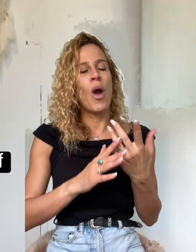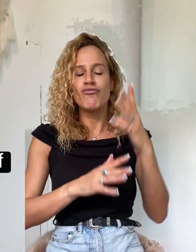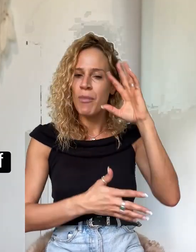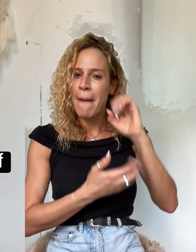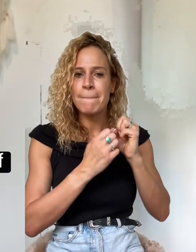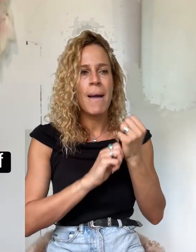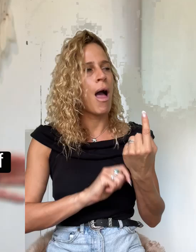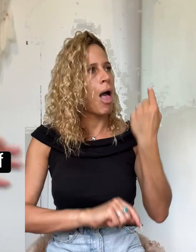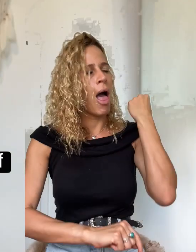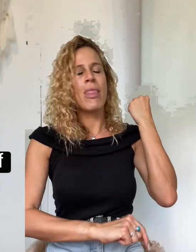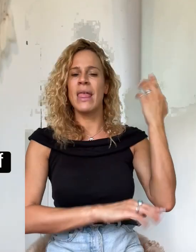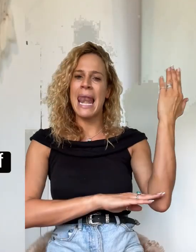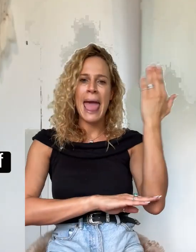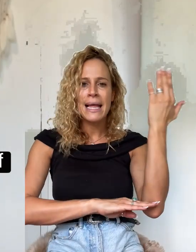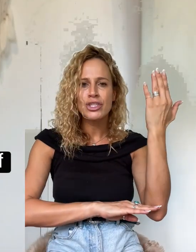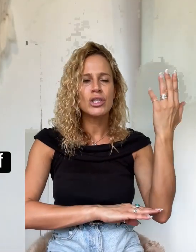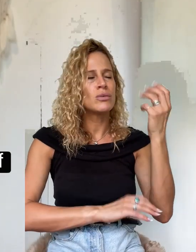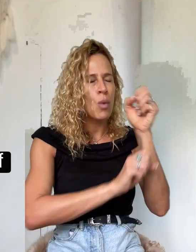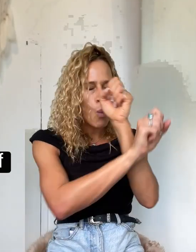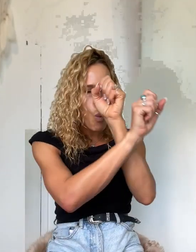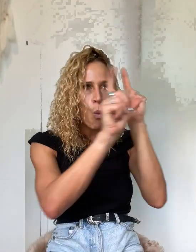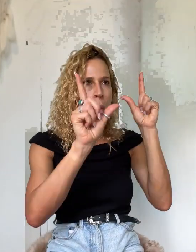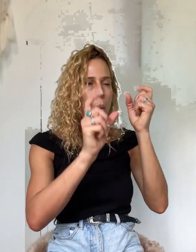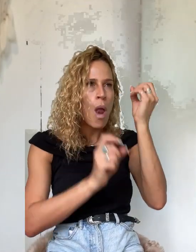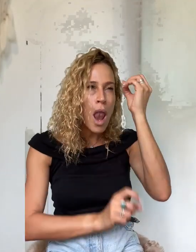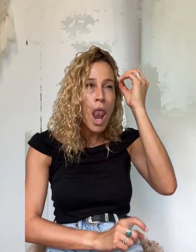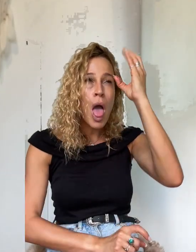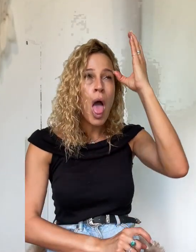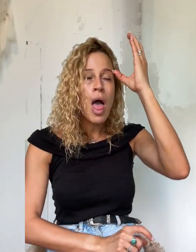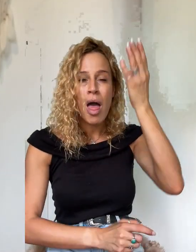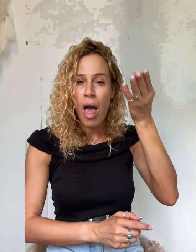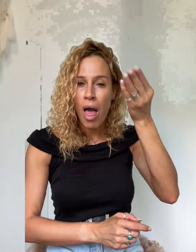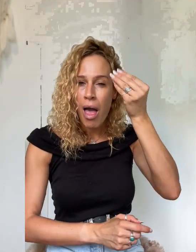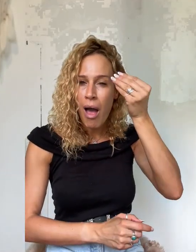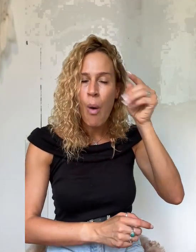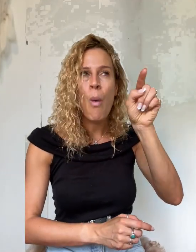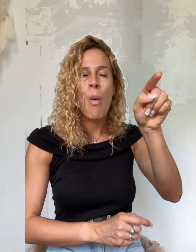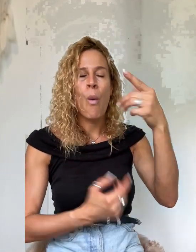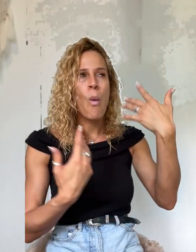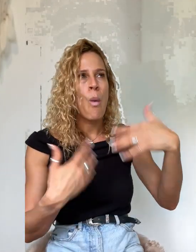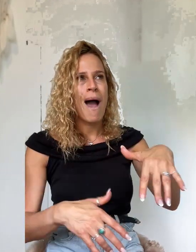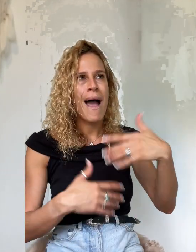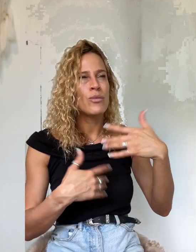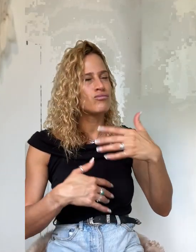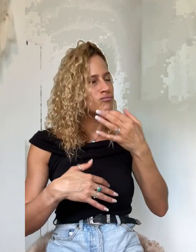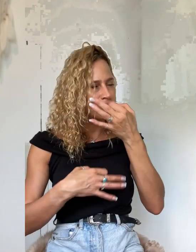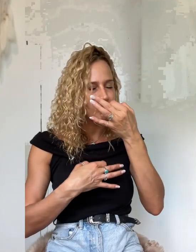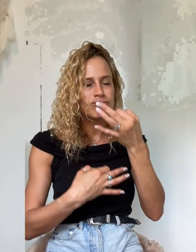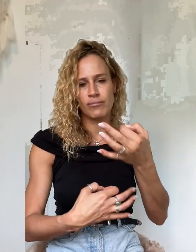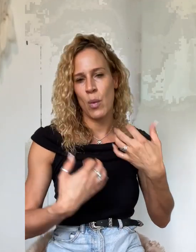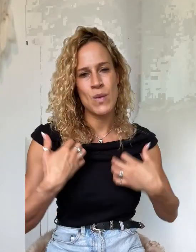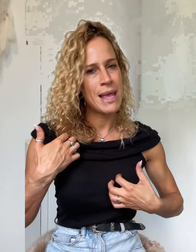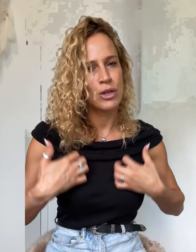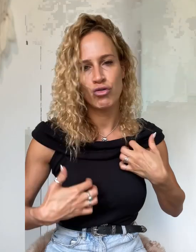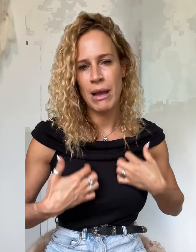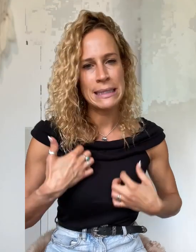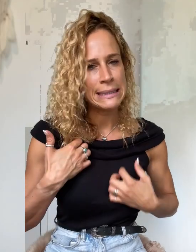the whole aspect of that degree really opened my eyes to something that I knew I